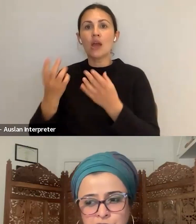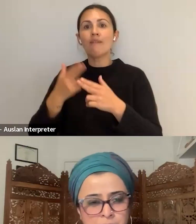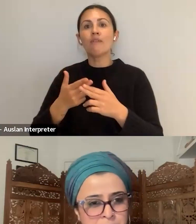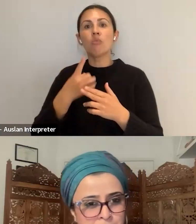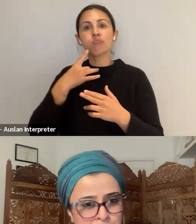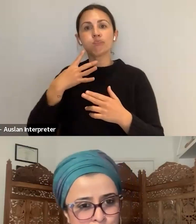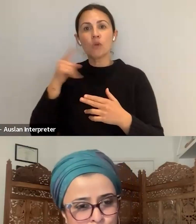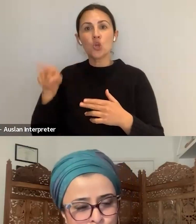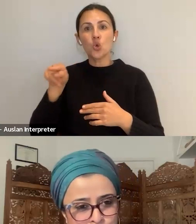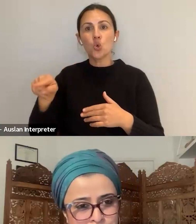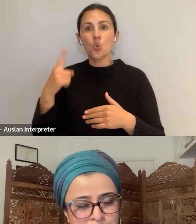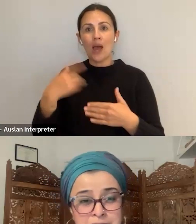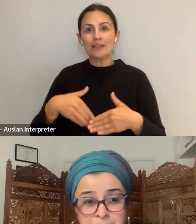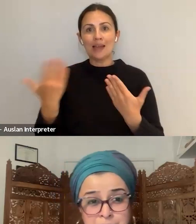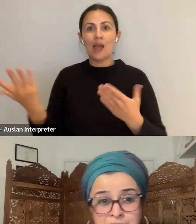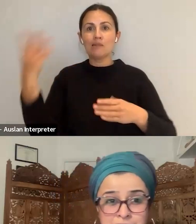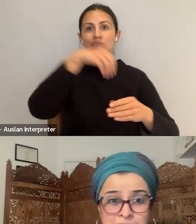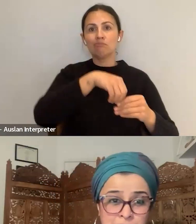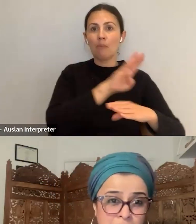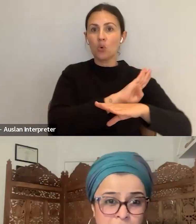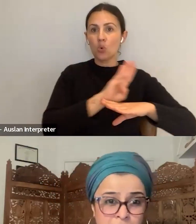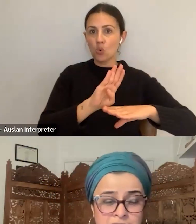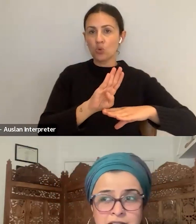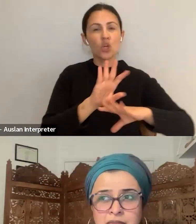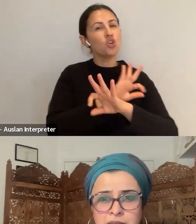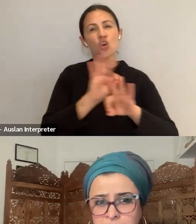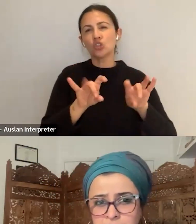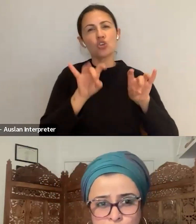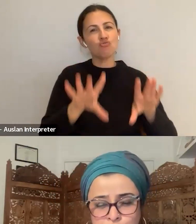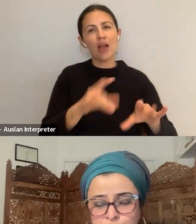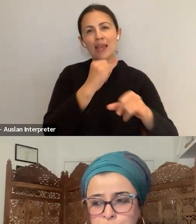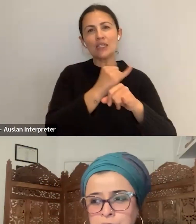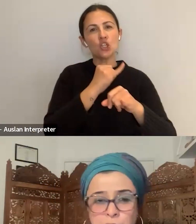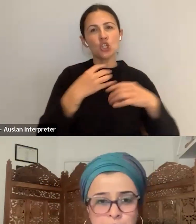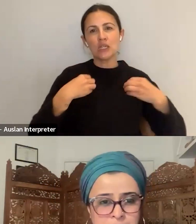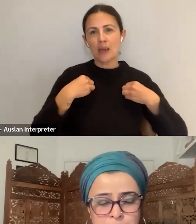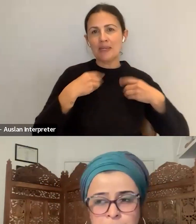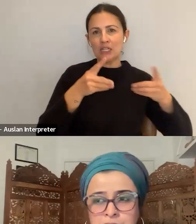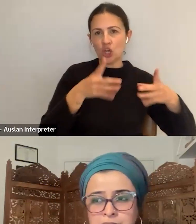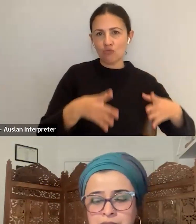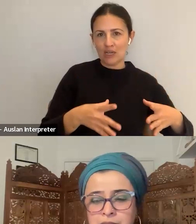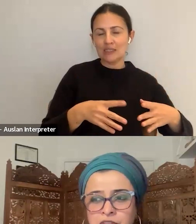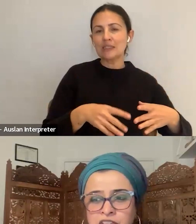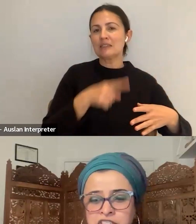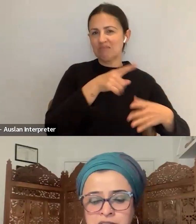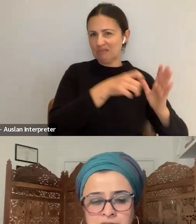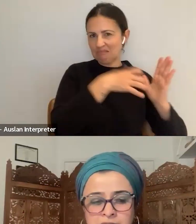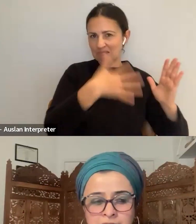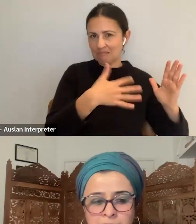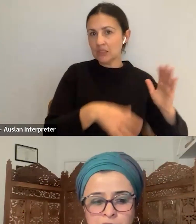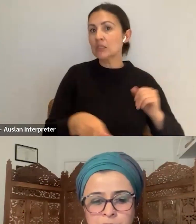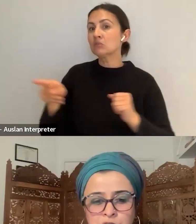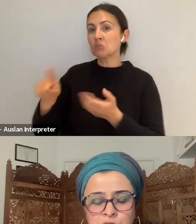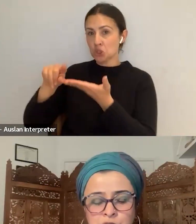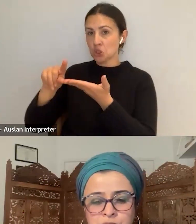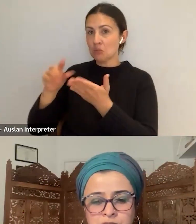Australian Institute of Company Directors Board course, but it's something in parallel to that that's, I think, more affordable and more accessible. But the idea is that